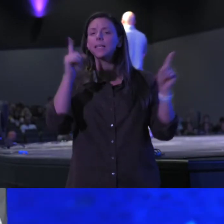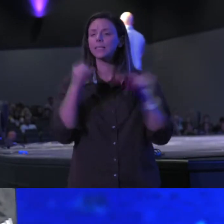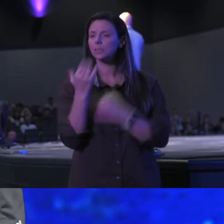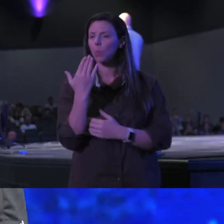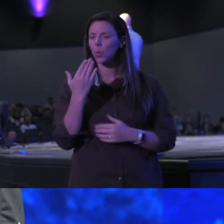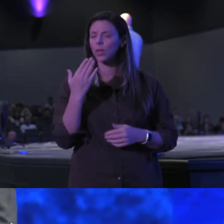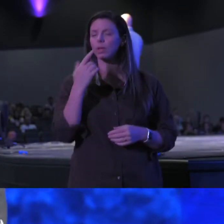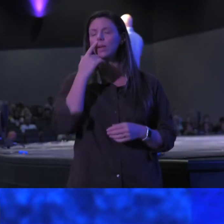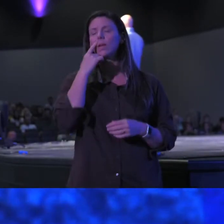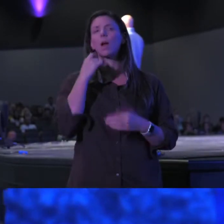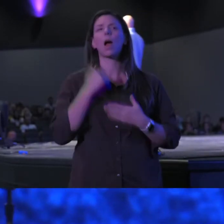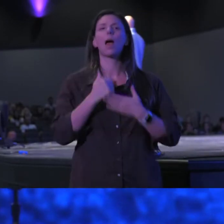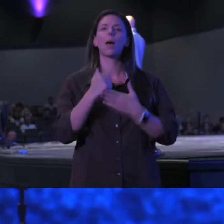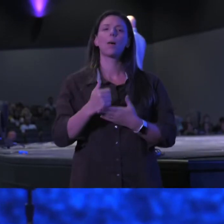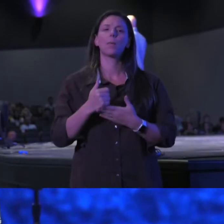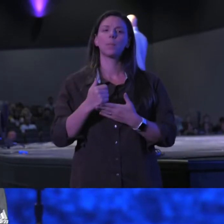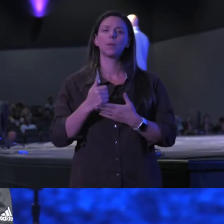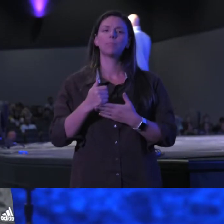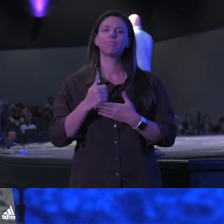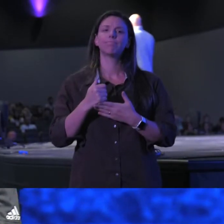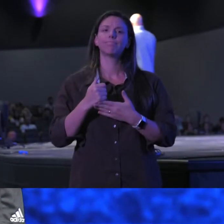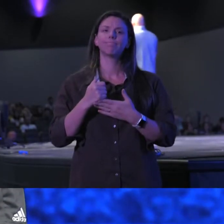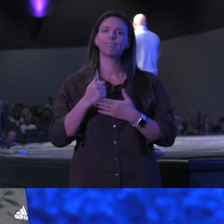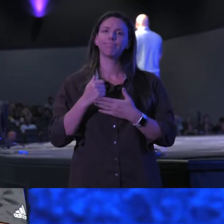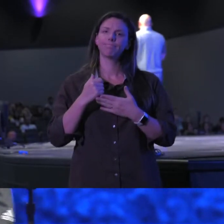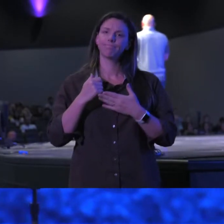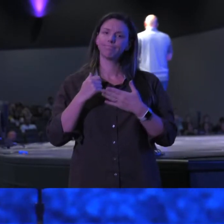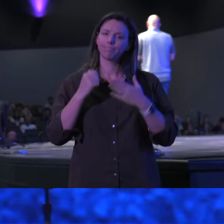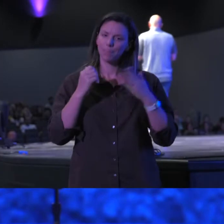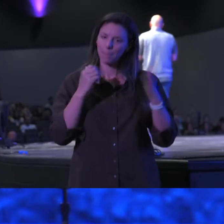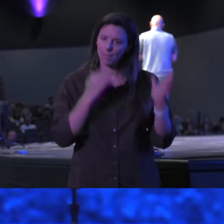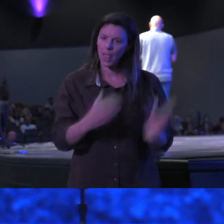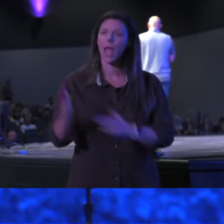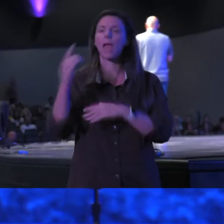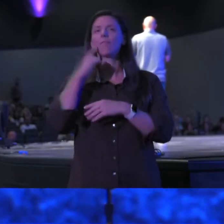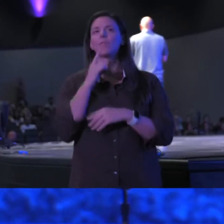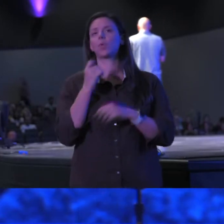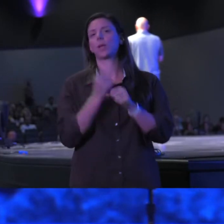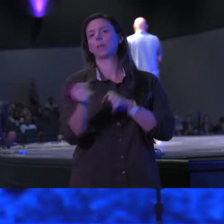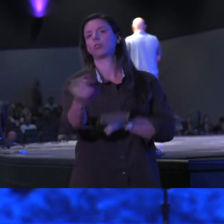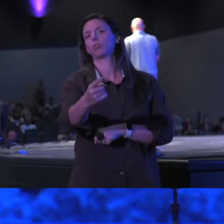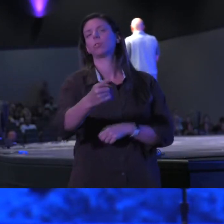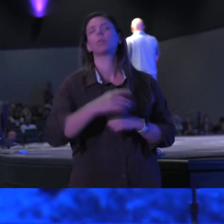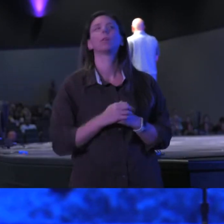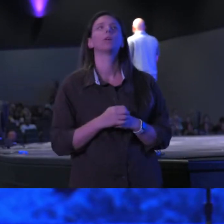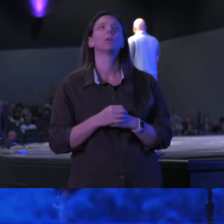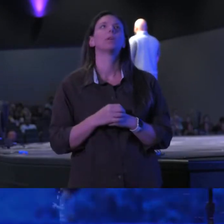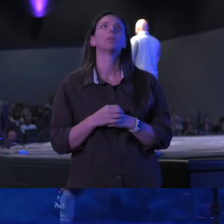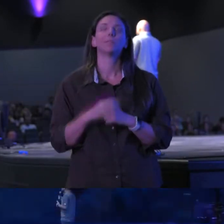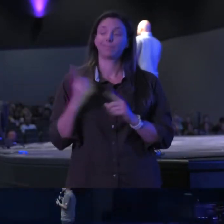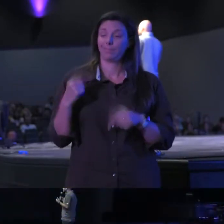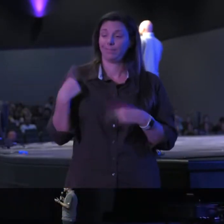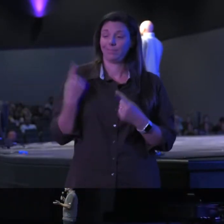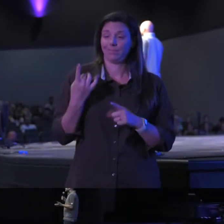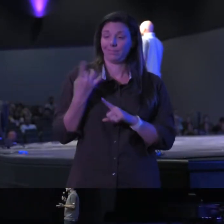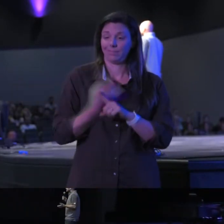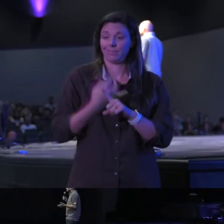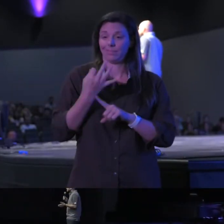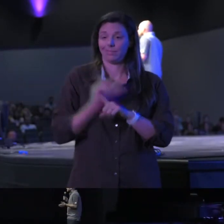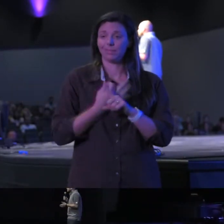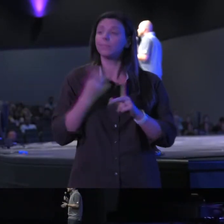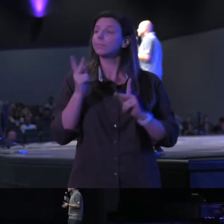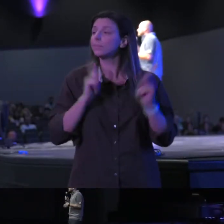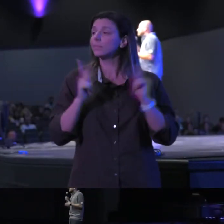morning and help launch us into next year. I want you to know that over the last 8 or 9 months, people are still